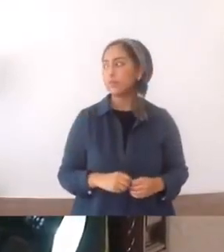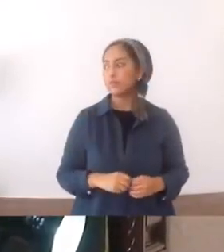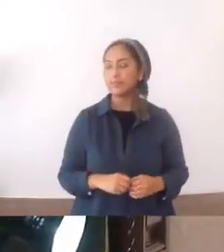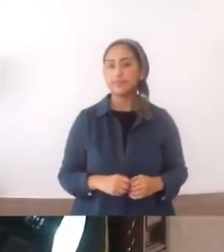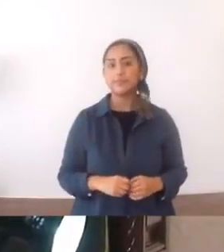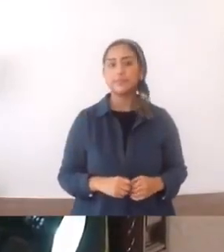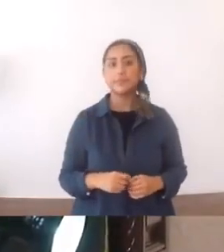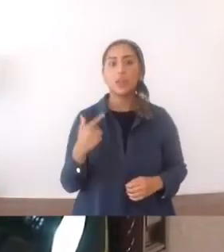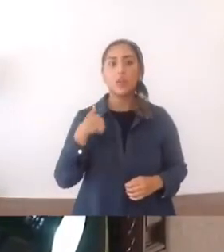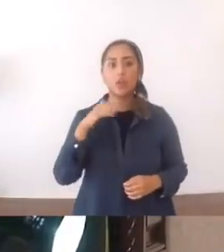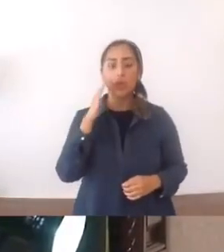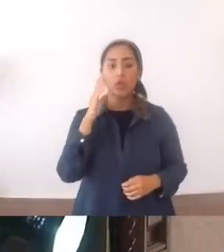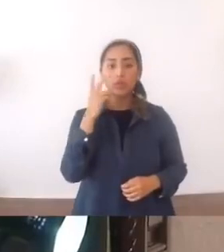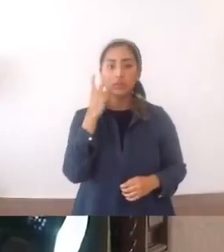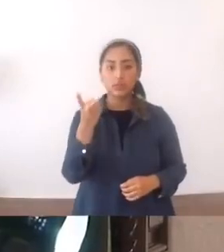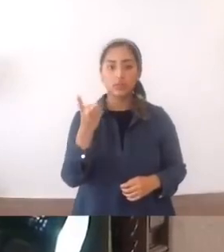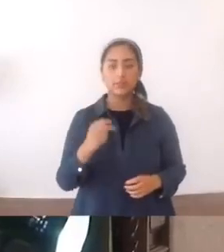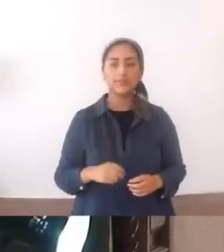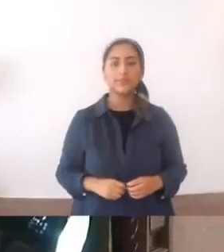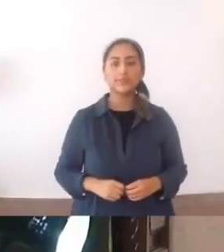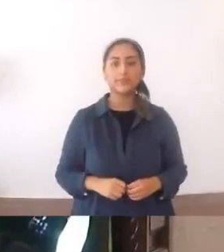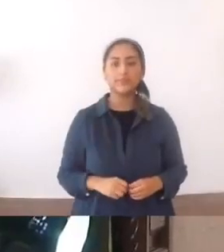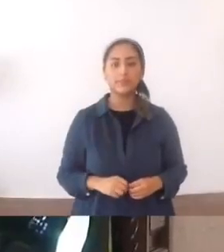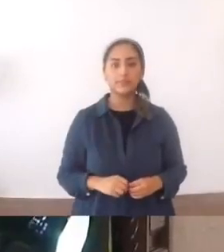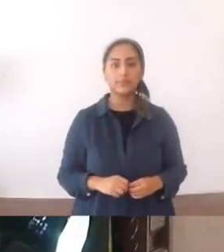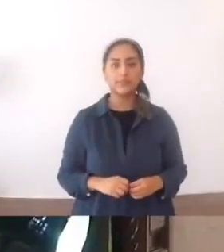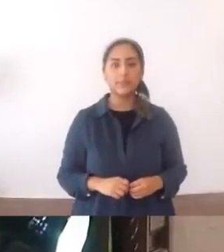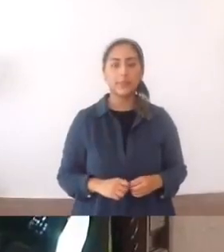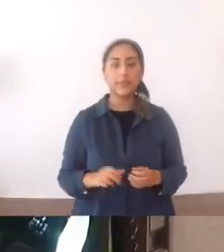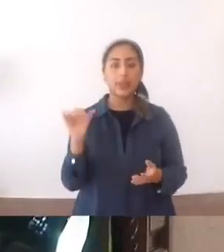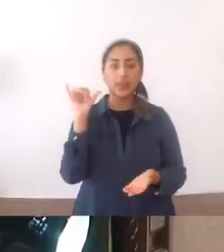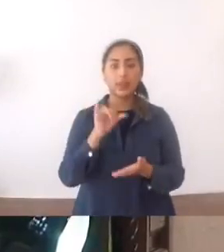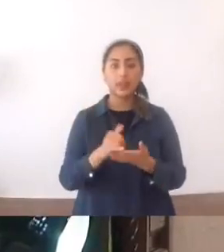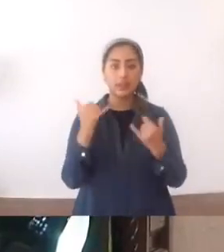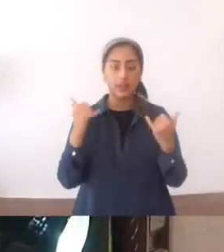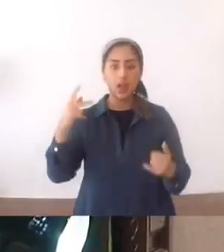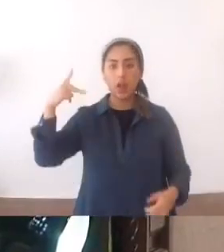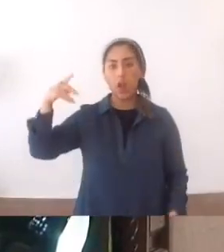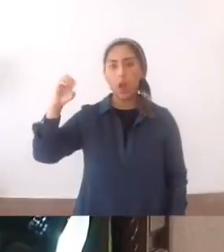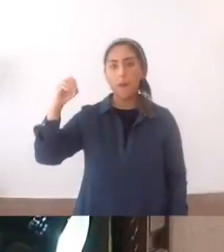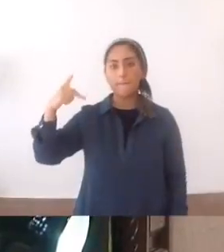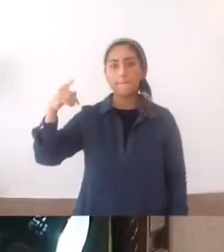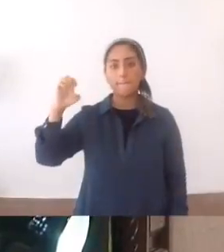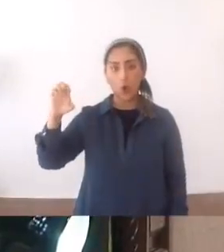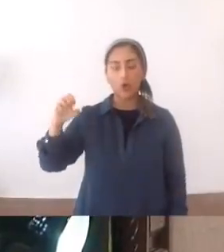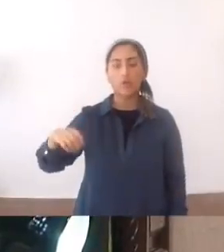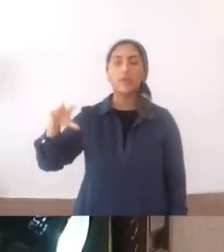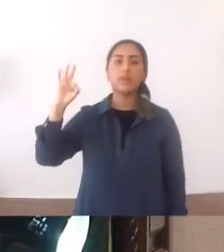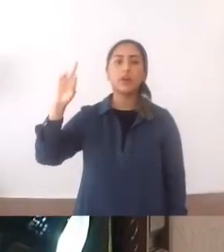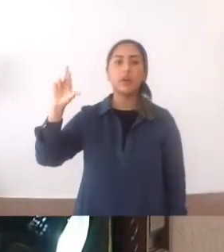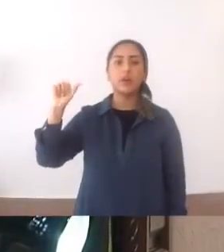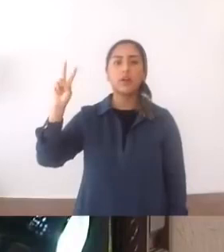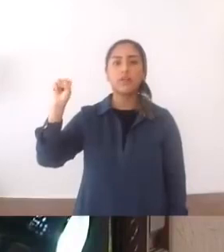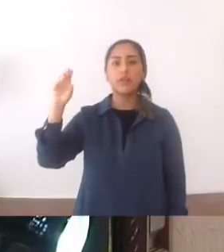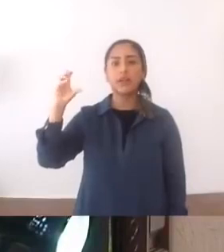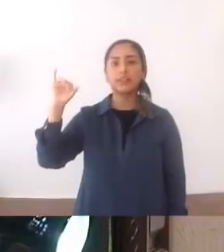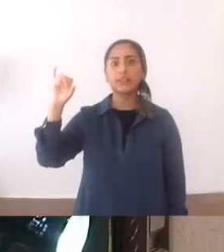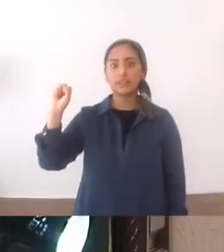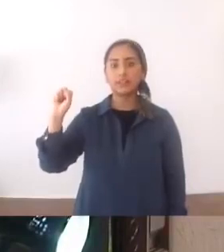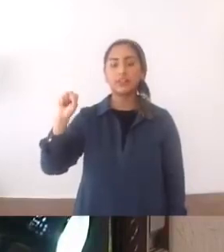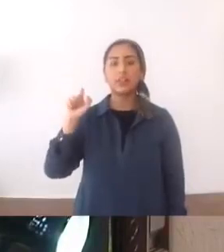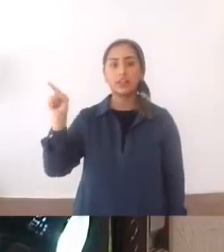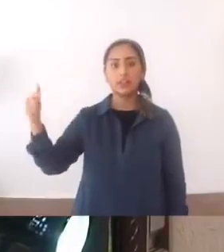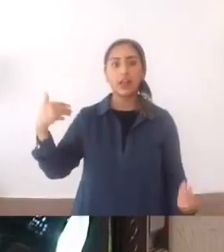donde vamos a observar where are going to be able to see que el actual Papa Francisco that the Pope that